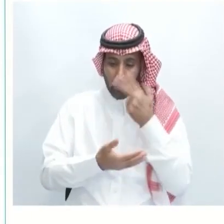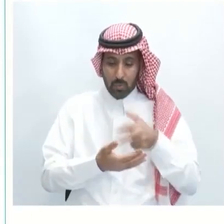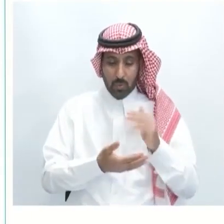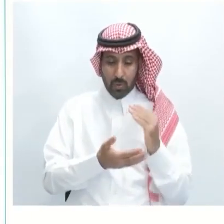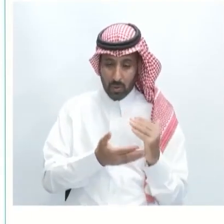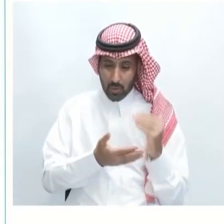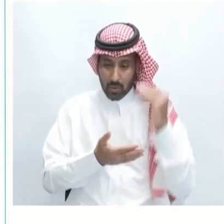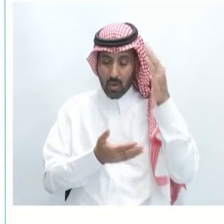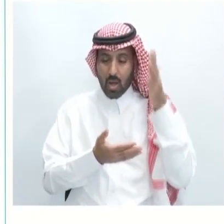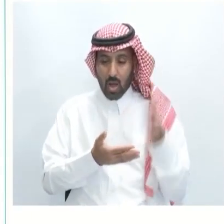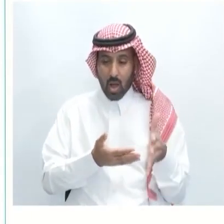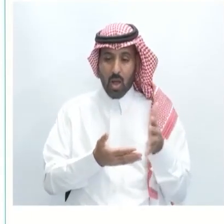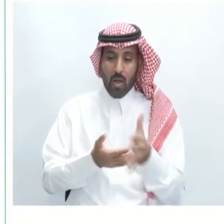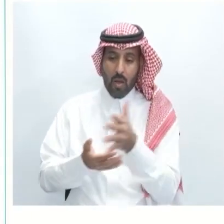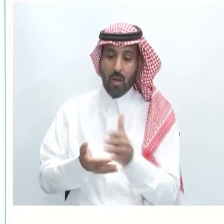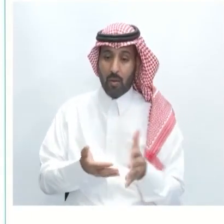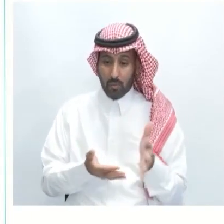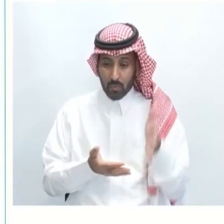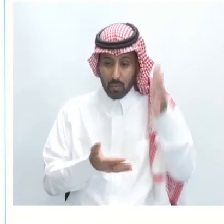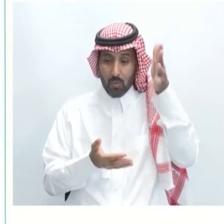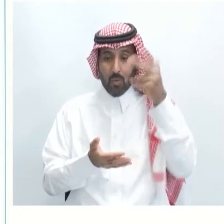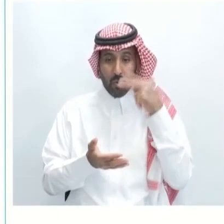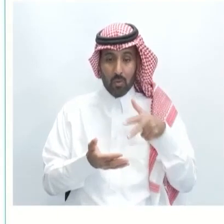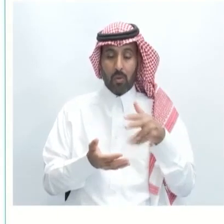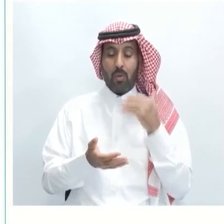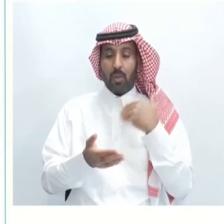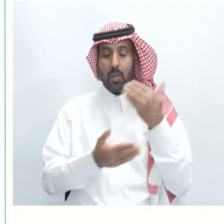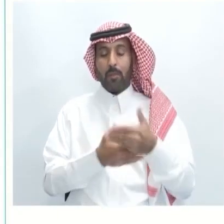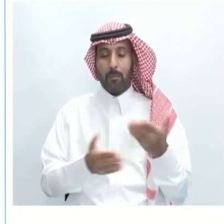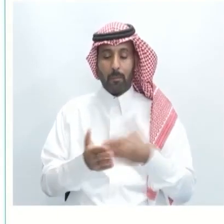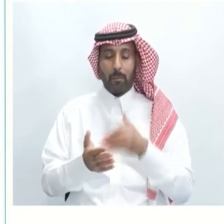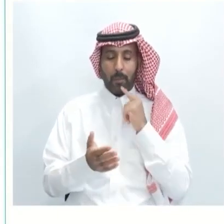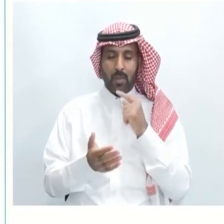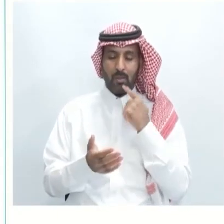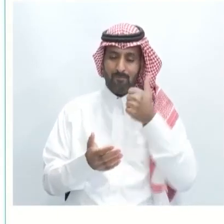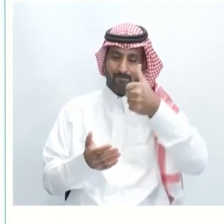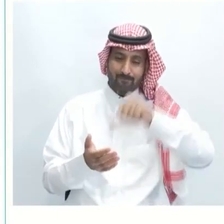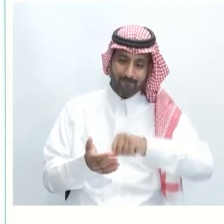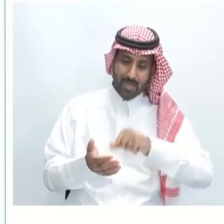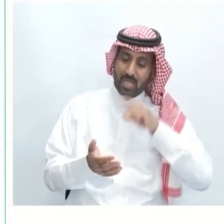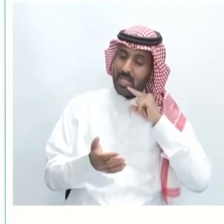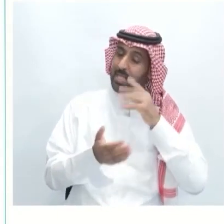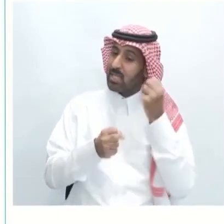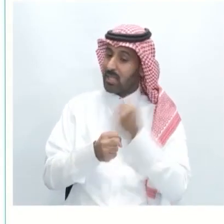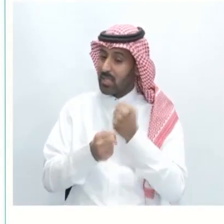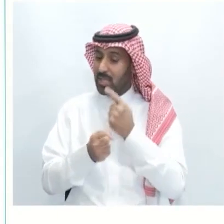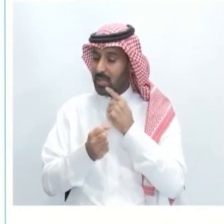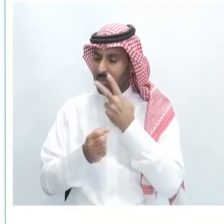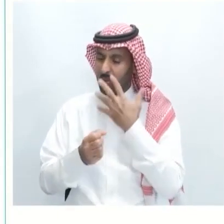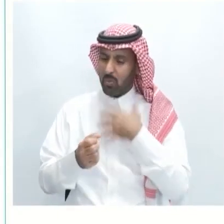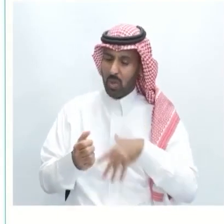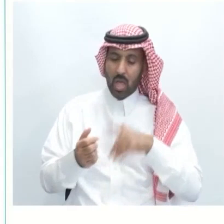up contributes to this general satisfaction. Among the least satisfying jobs were cashiers at